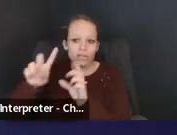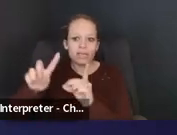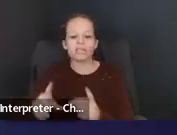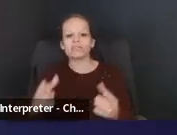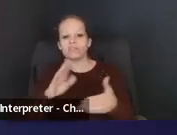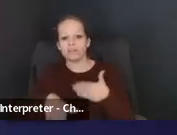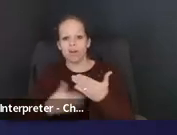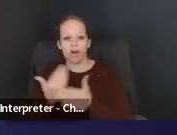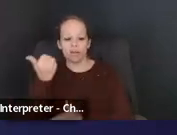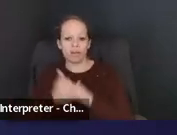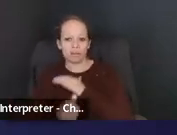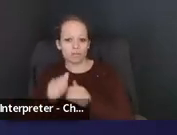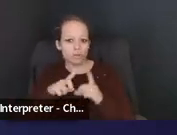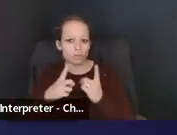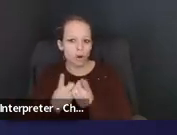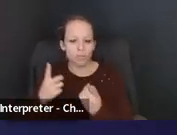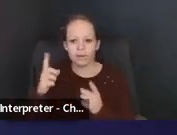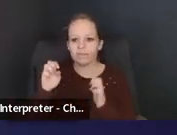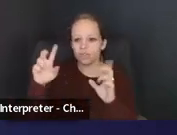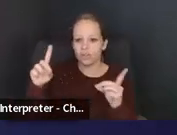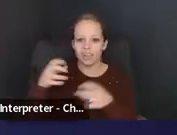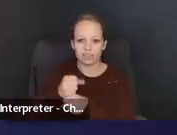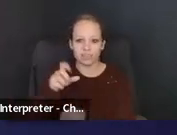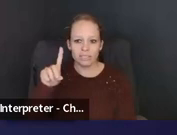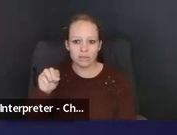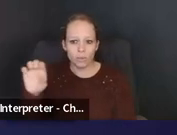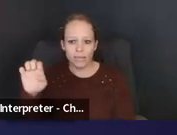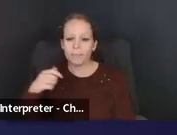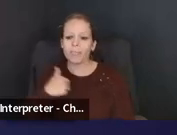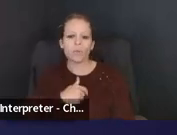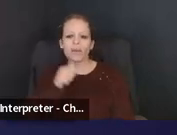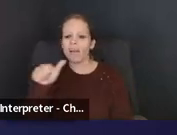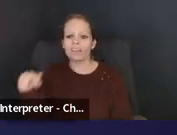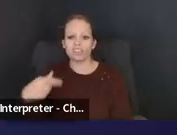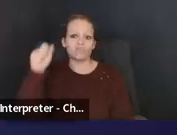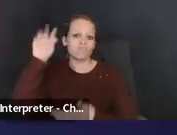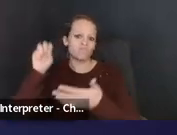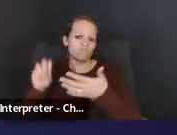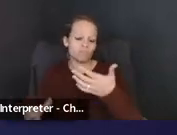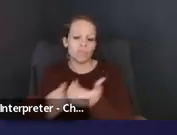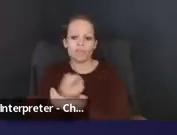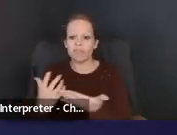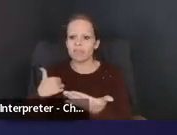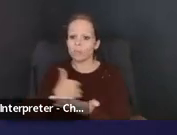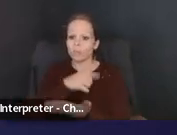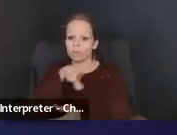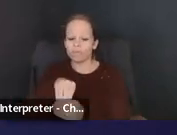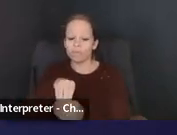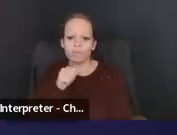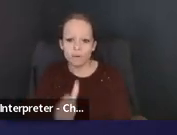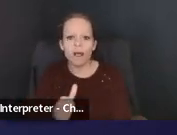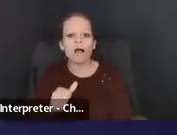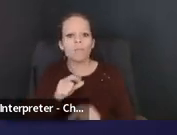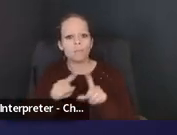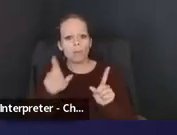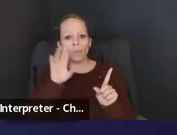of Education. So folks, this isn't just to give you a list of all the things that we've been involved with, but it does provide kind of a